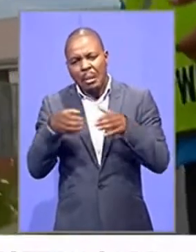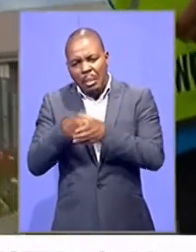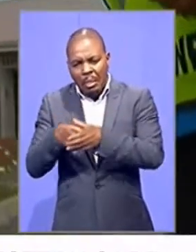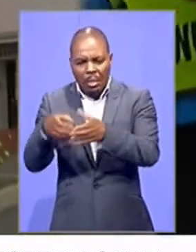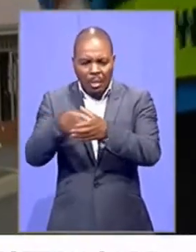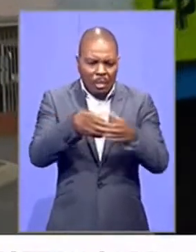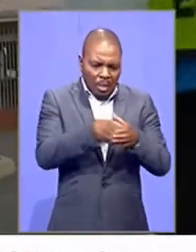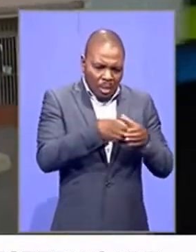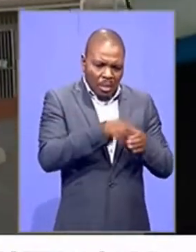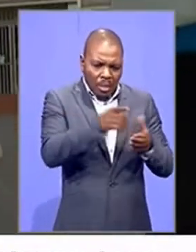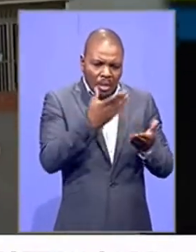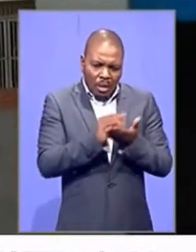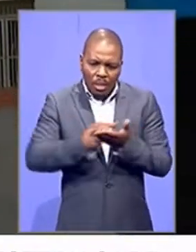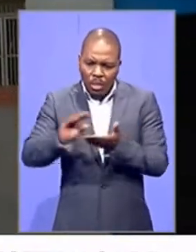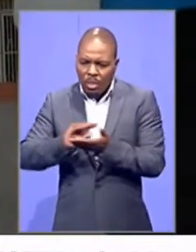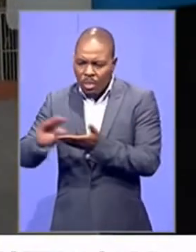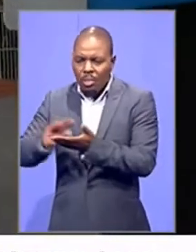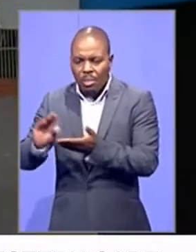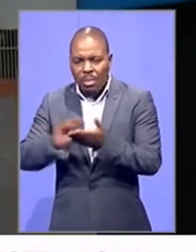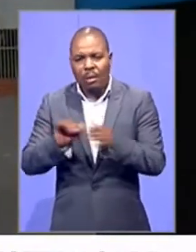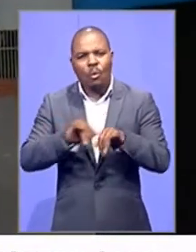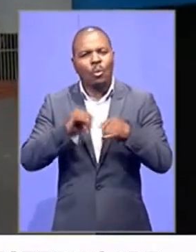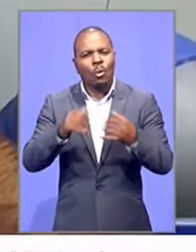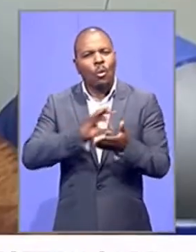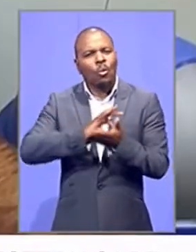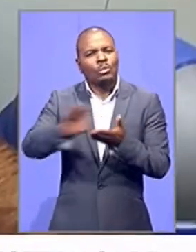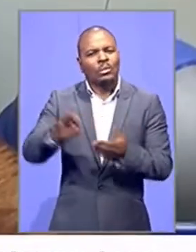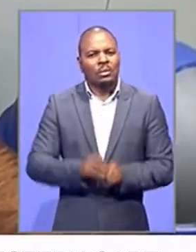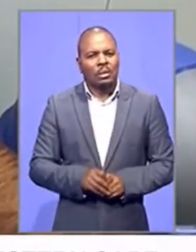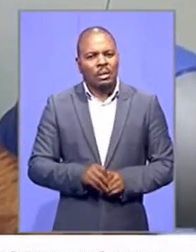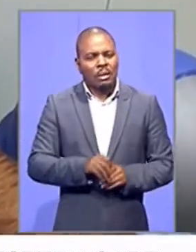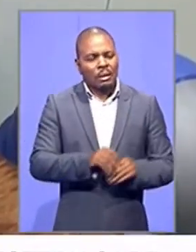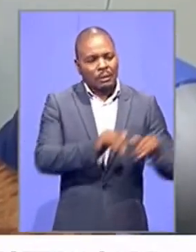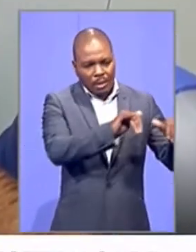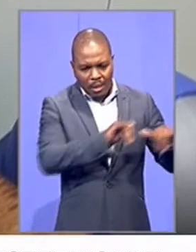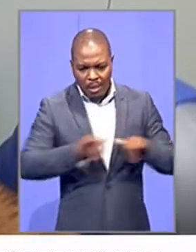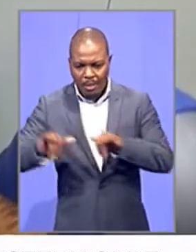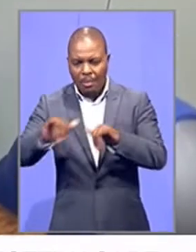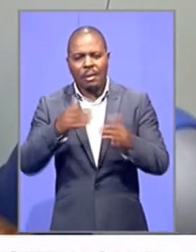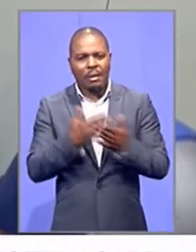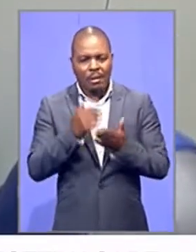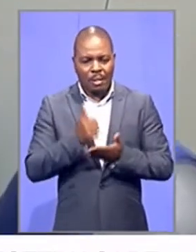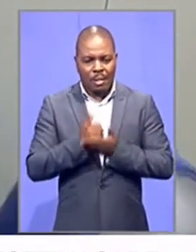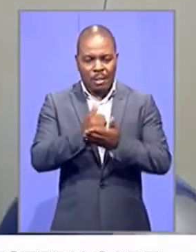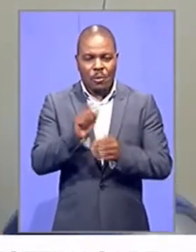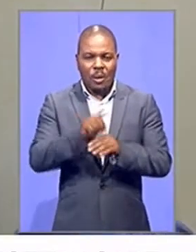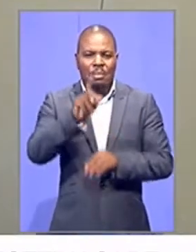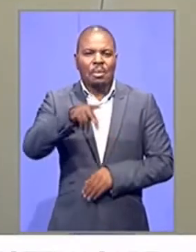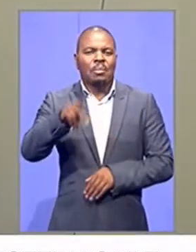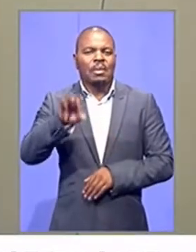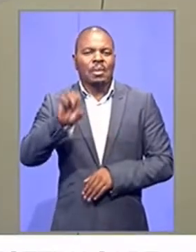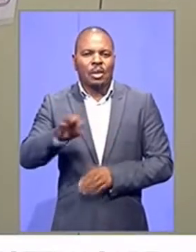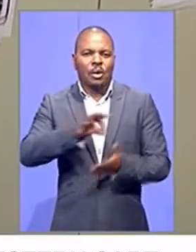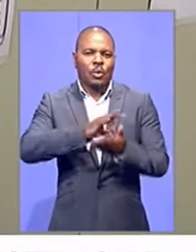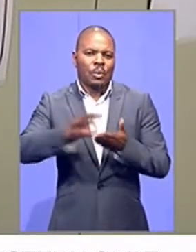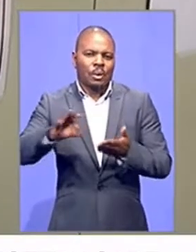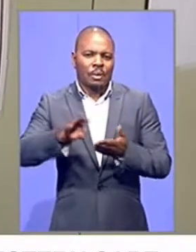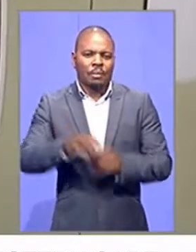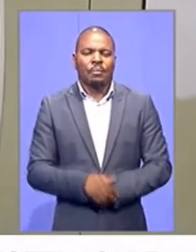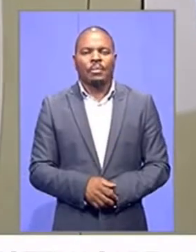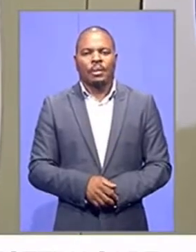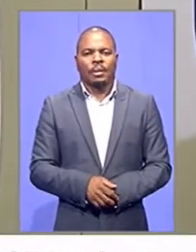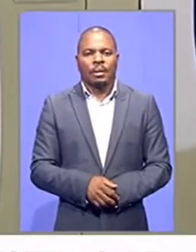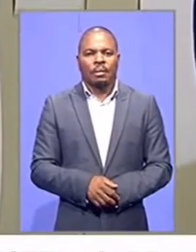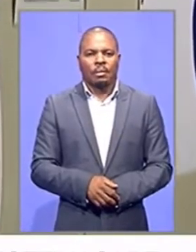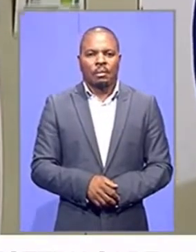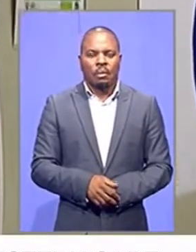be di fotse molemo tjheleteng ena haeba ene e abilwe ka ho lekana ho thusa thekong ya thepa ya ho itshireletsa kgahlanong le COVID-19.